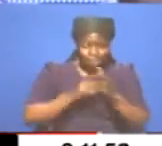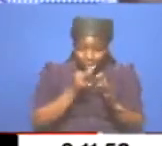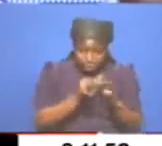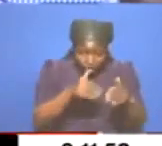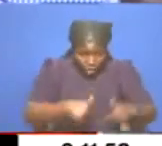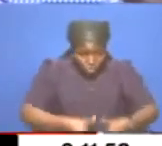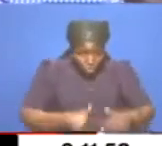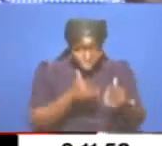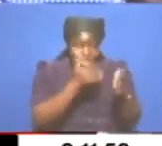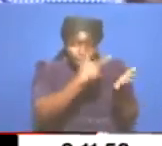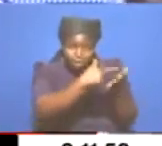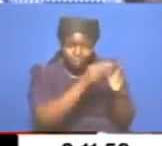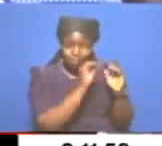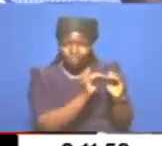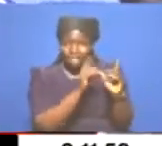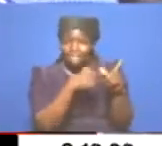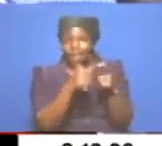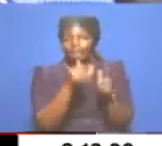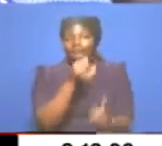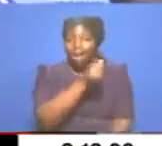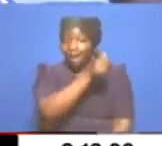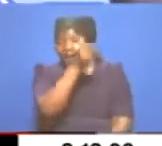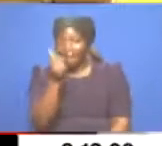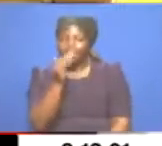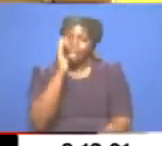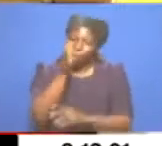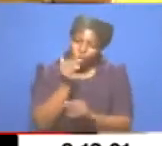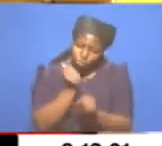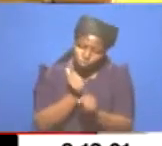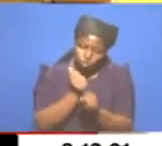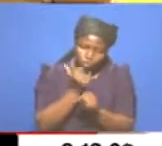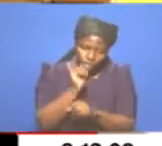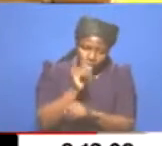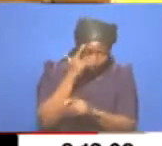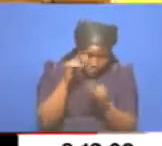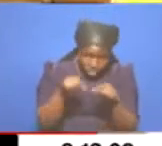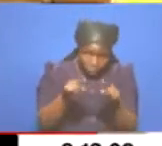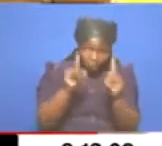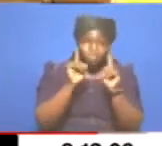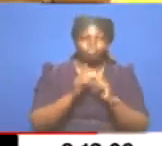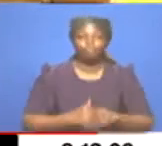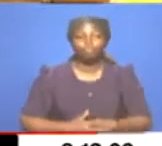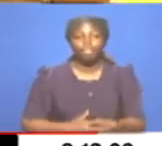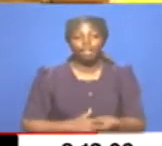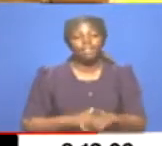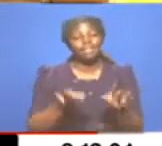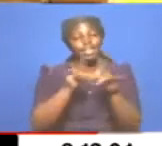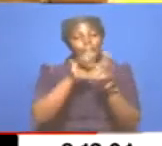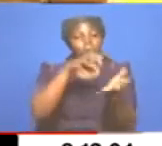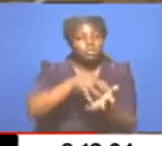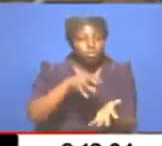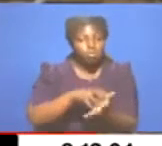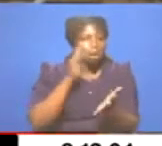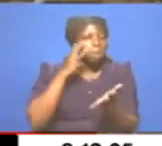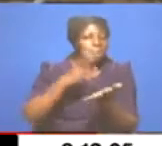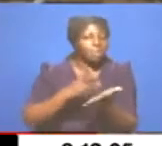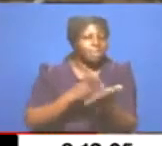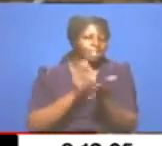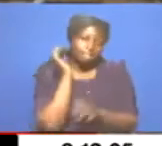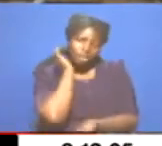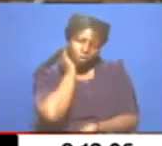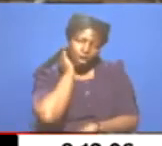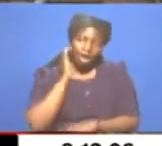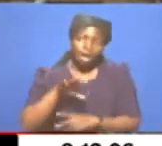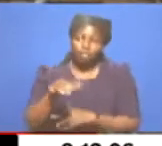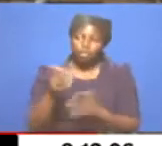that, others will do it for them. A similar situation was witnessed in Murang'a County, where